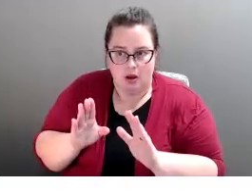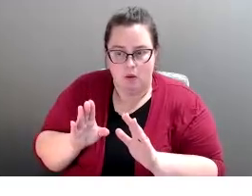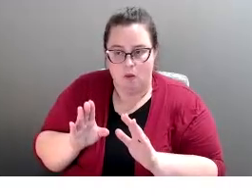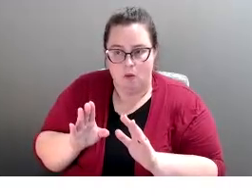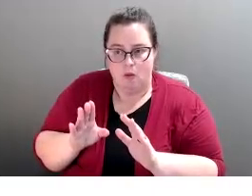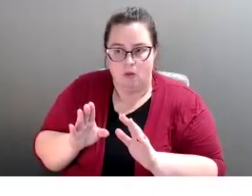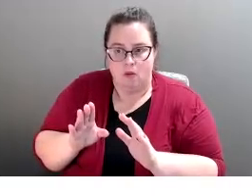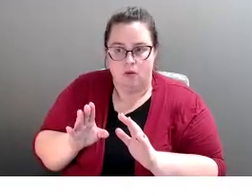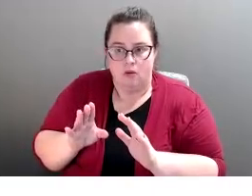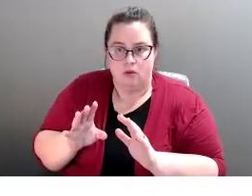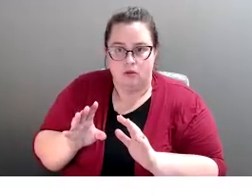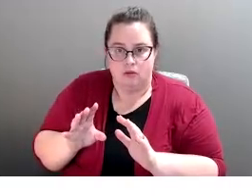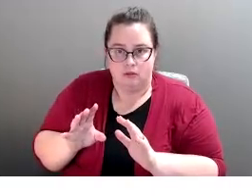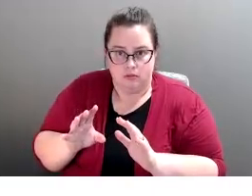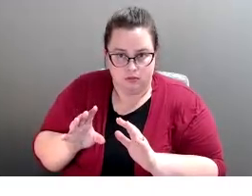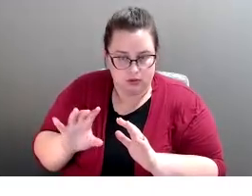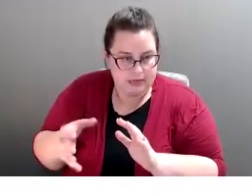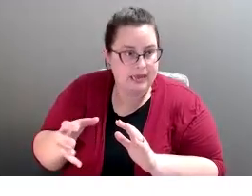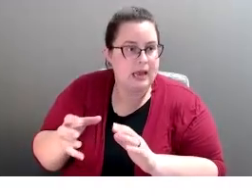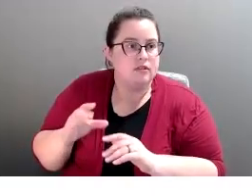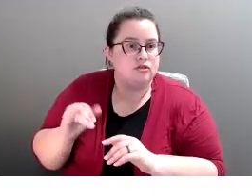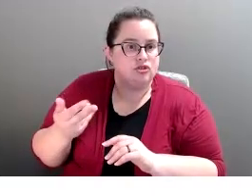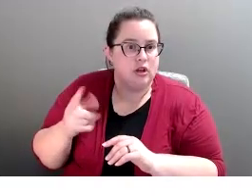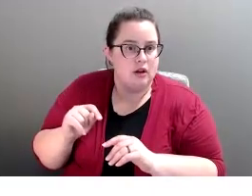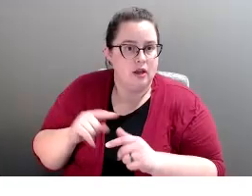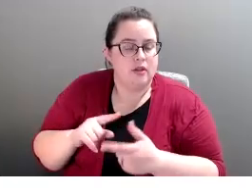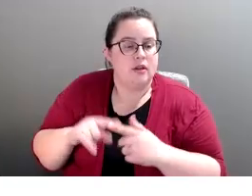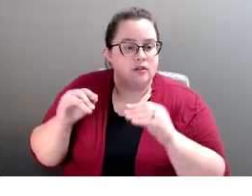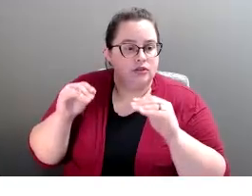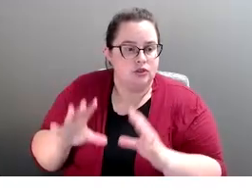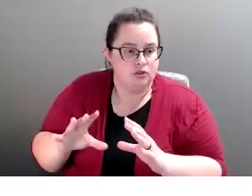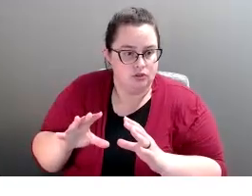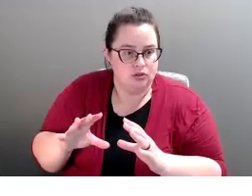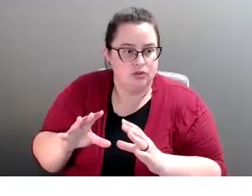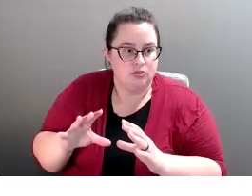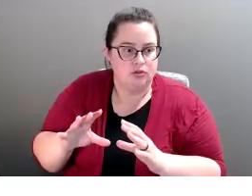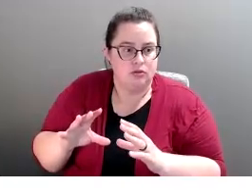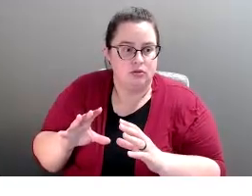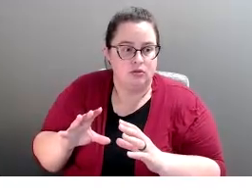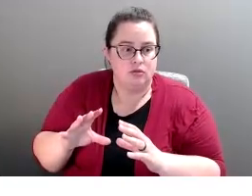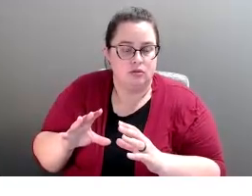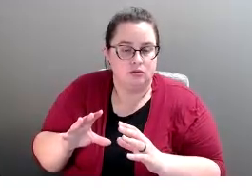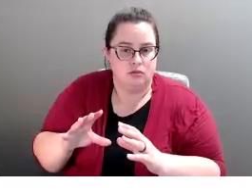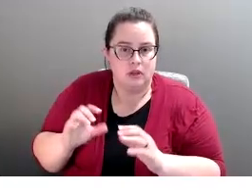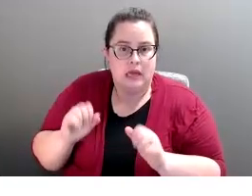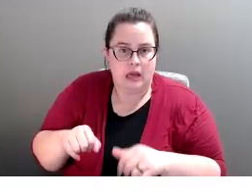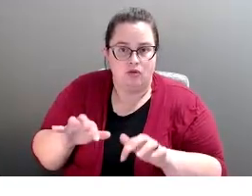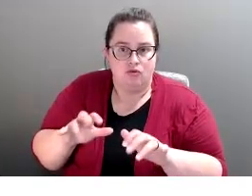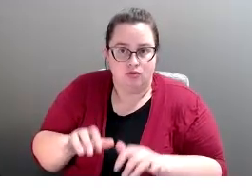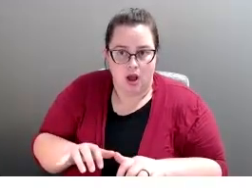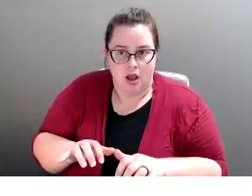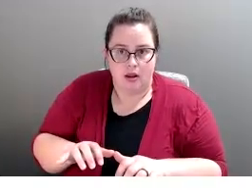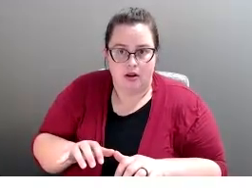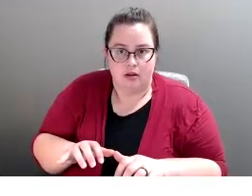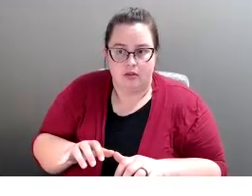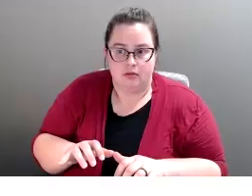the Canvas, AI Canvas chat, and the teachers are able to write the name of the